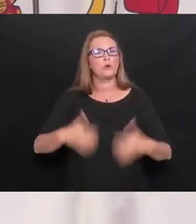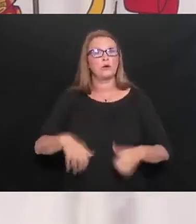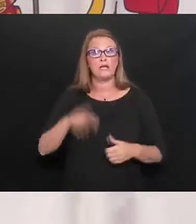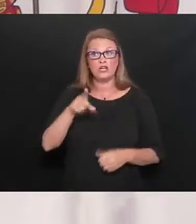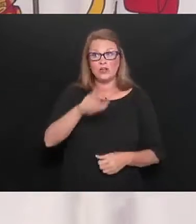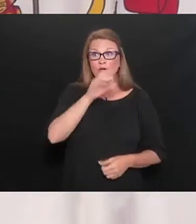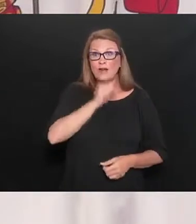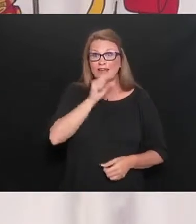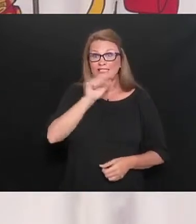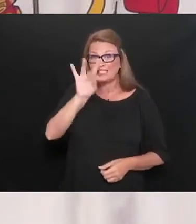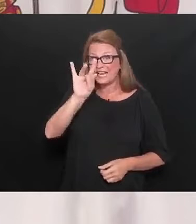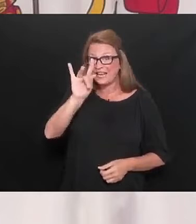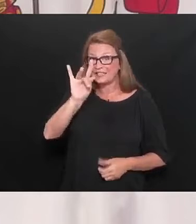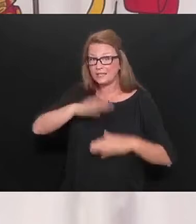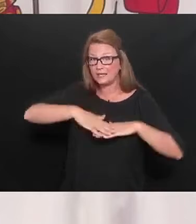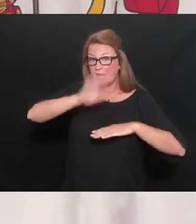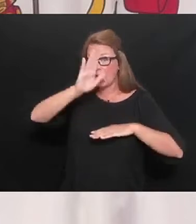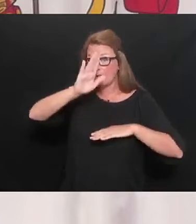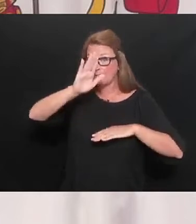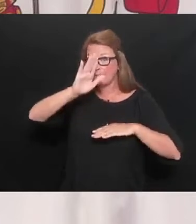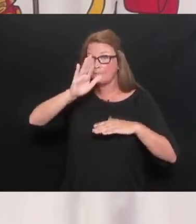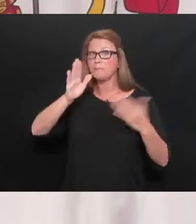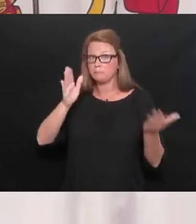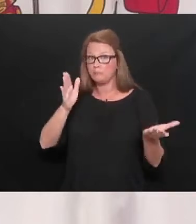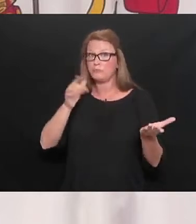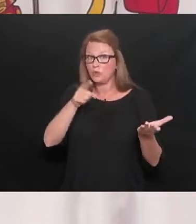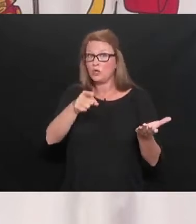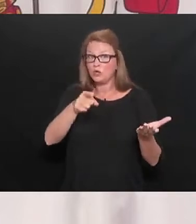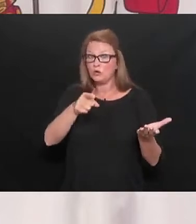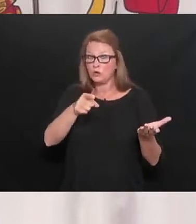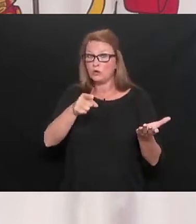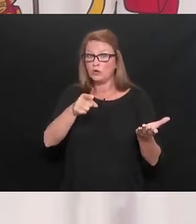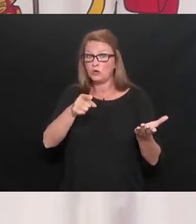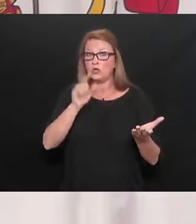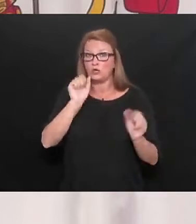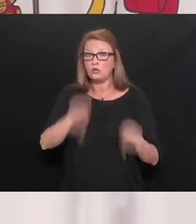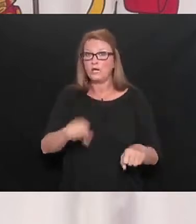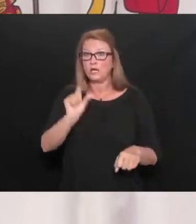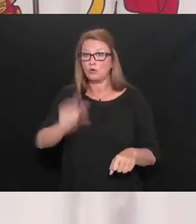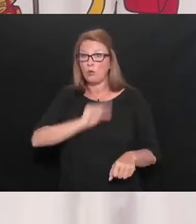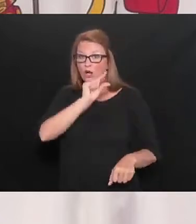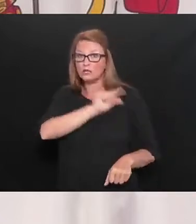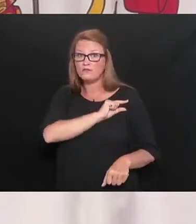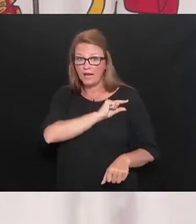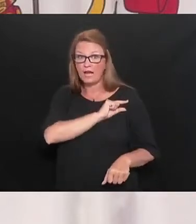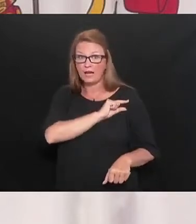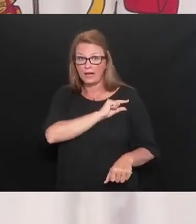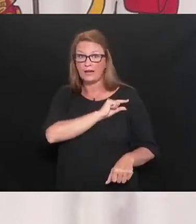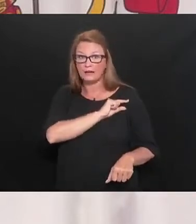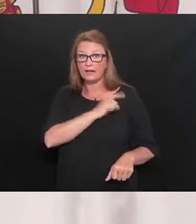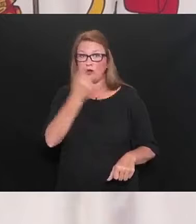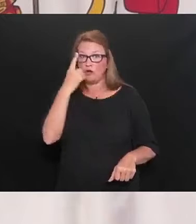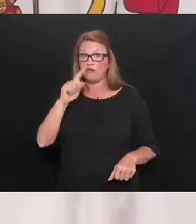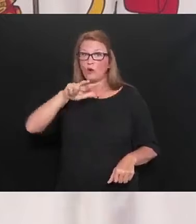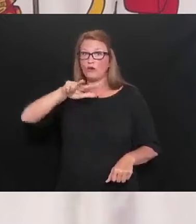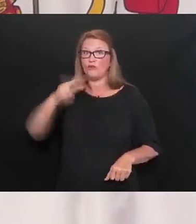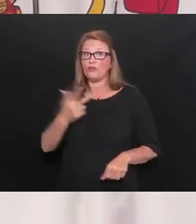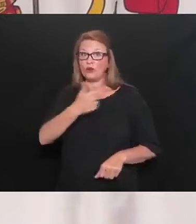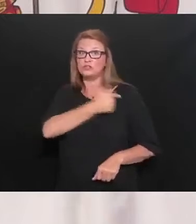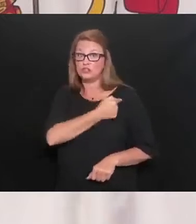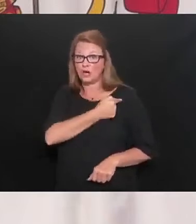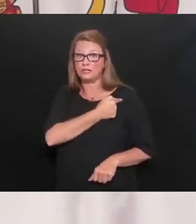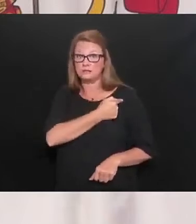18 and above, absolutely you will qualify in some way, and you will drop into